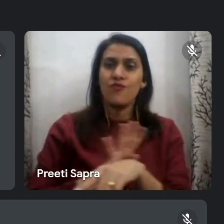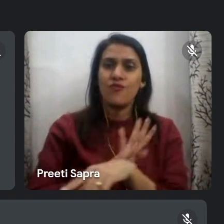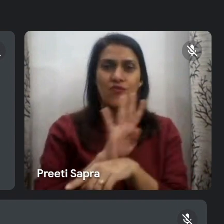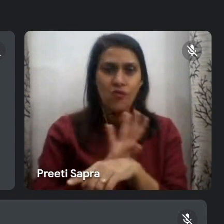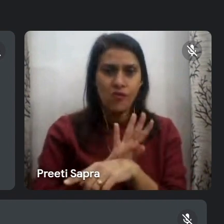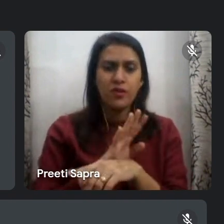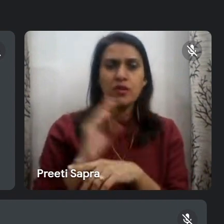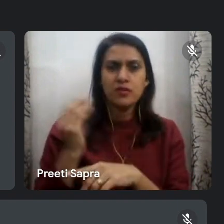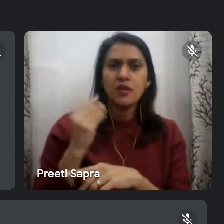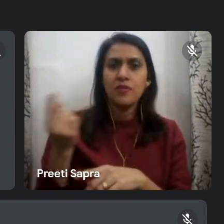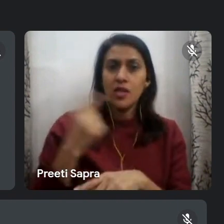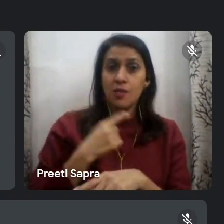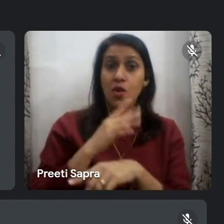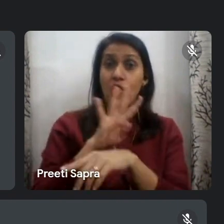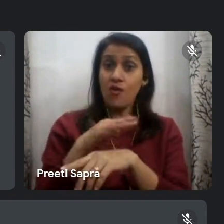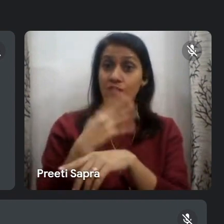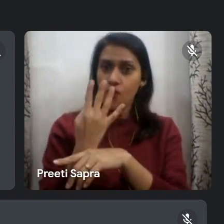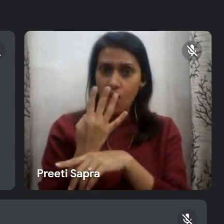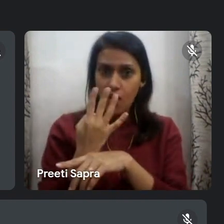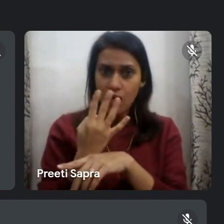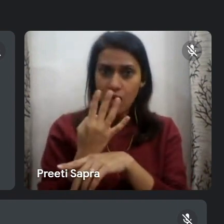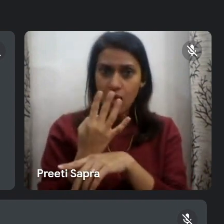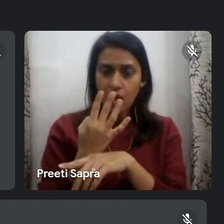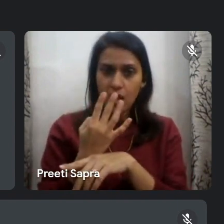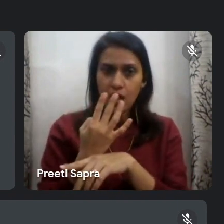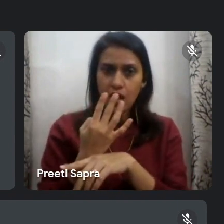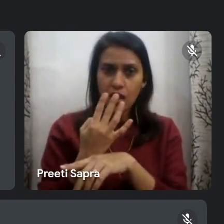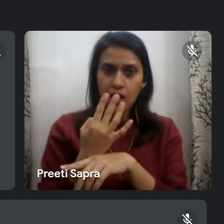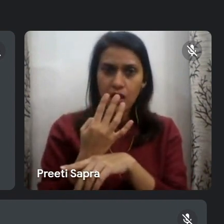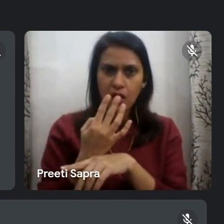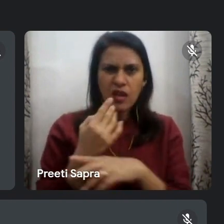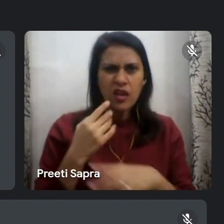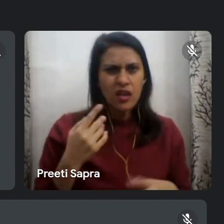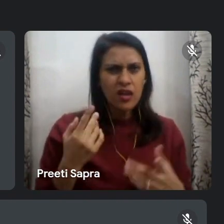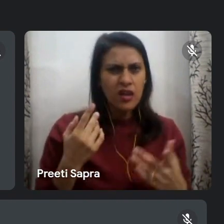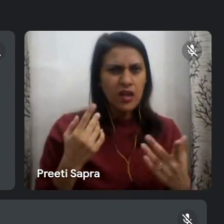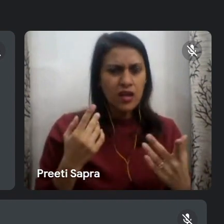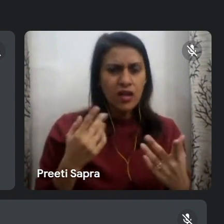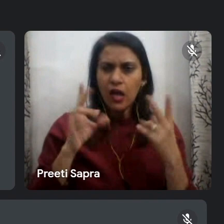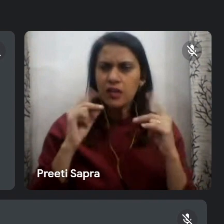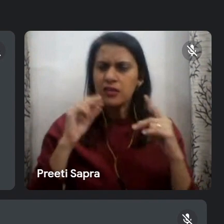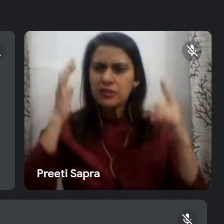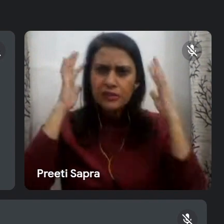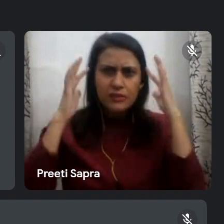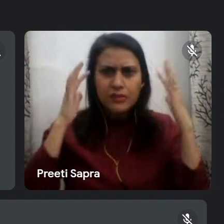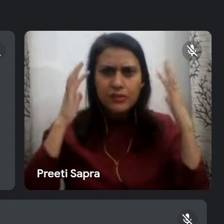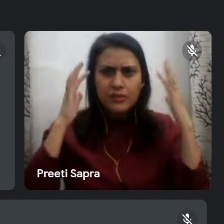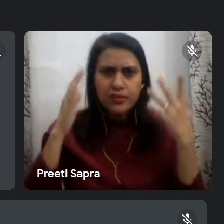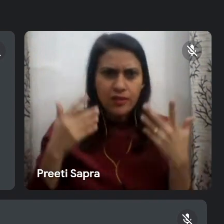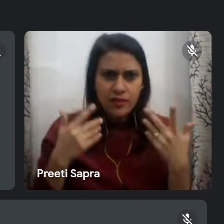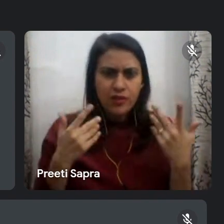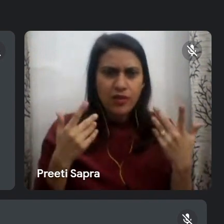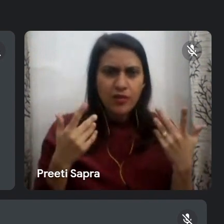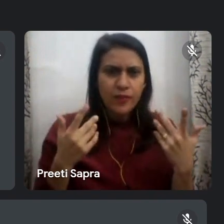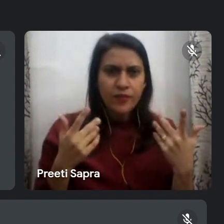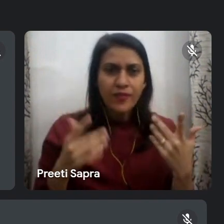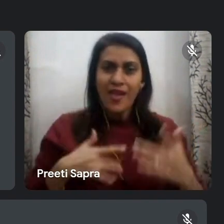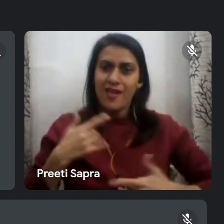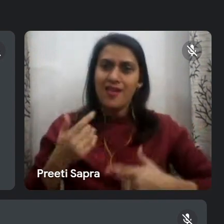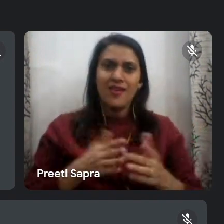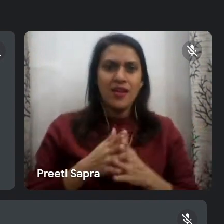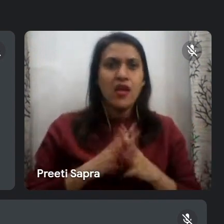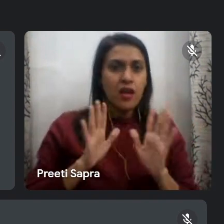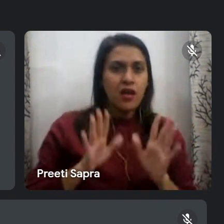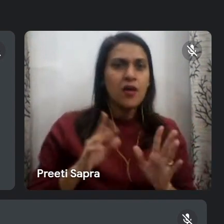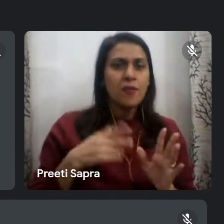me 4 hours, I started getting anxious inside. And again, I do suffer from anxiety, but this is something